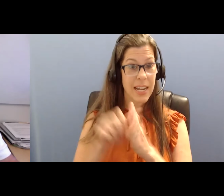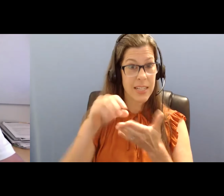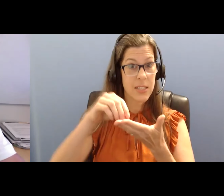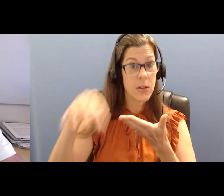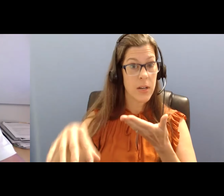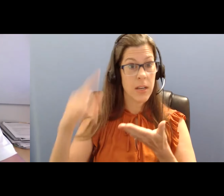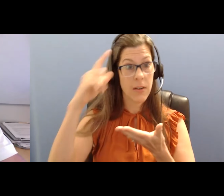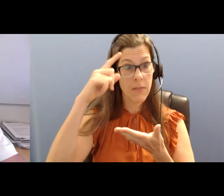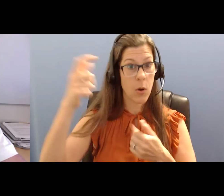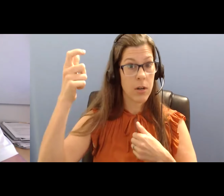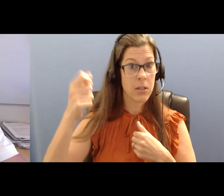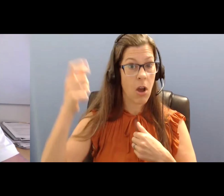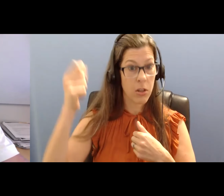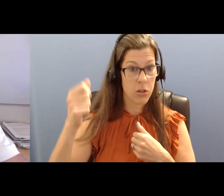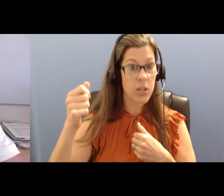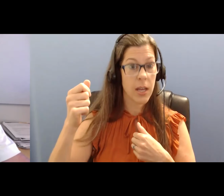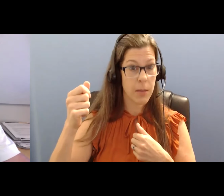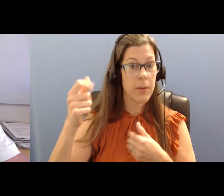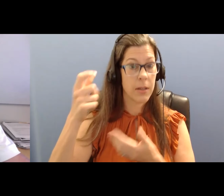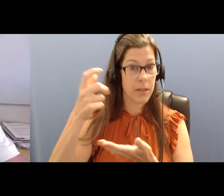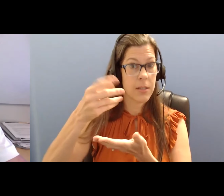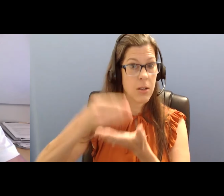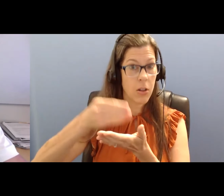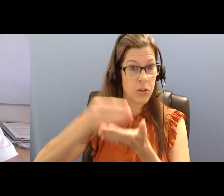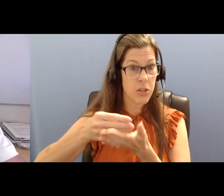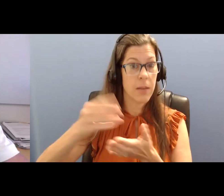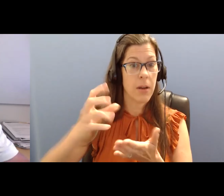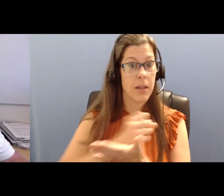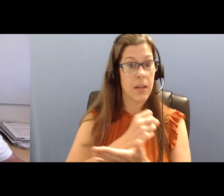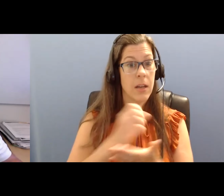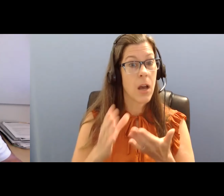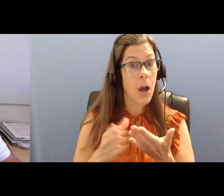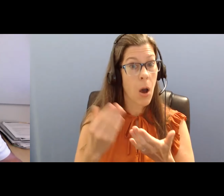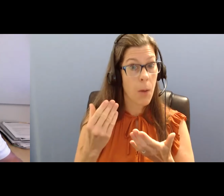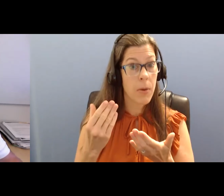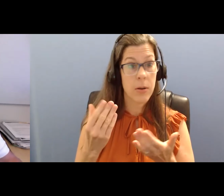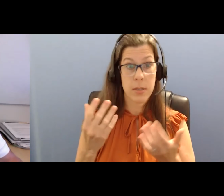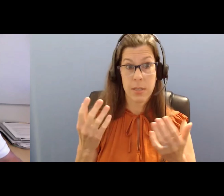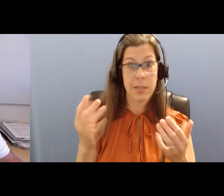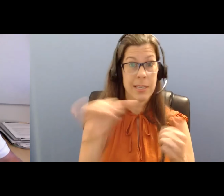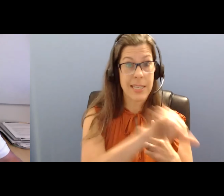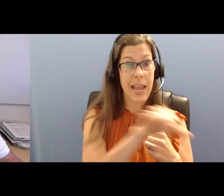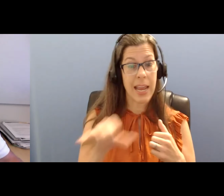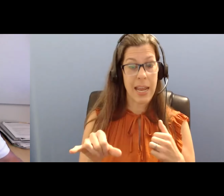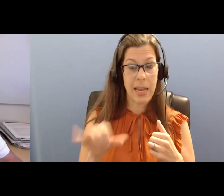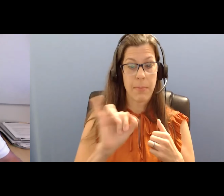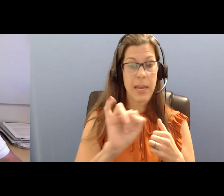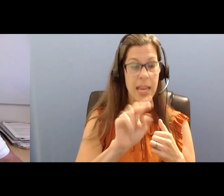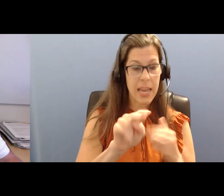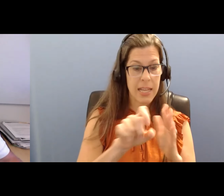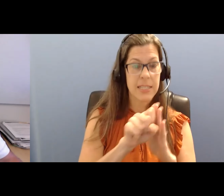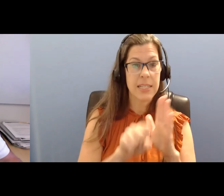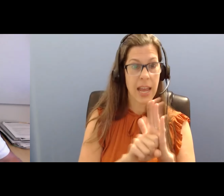for scholarship opportunities. And they can almost get in-state tuition because I have